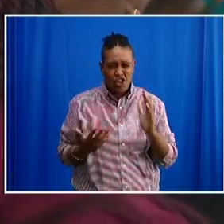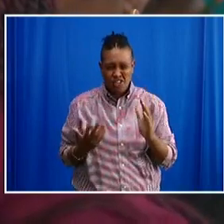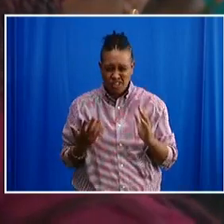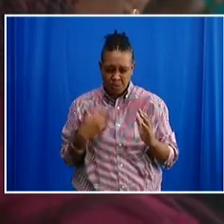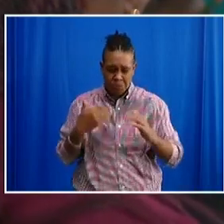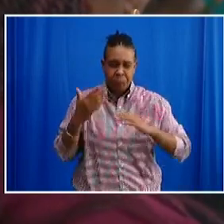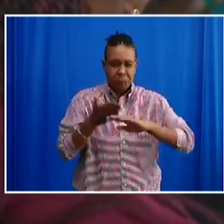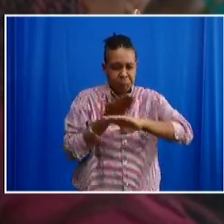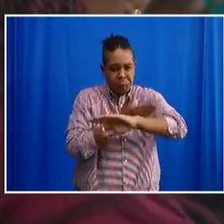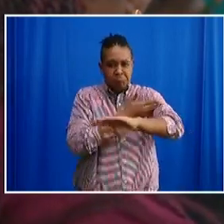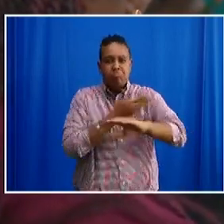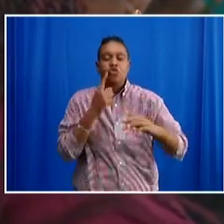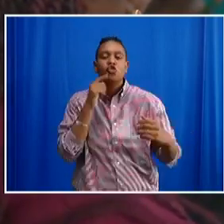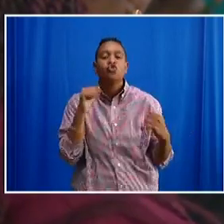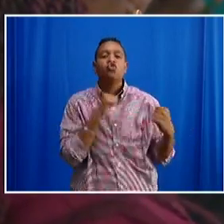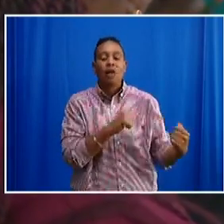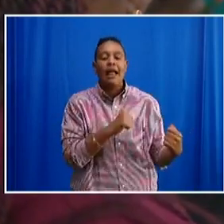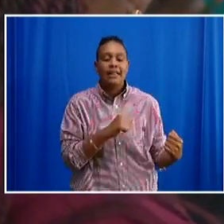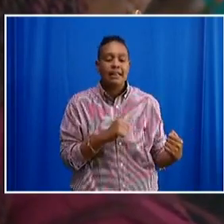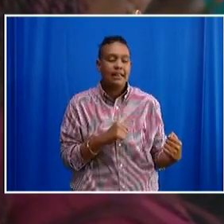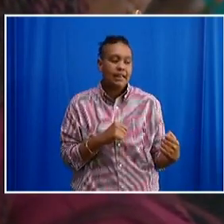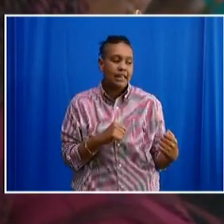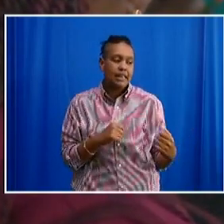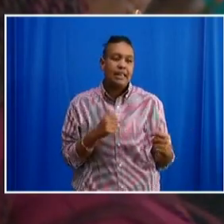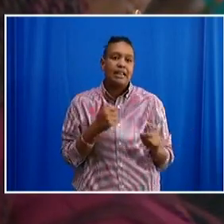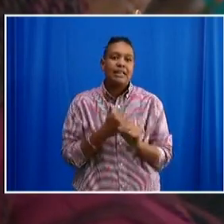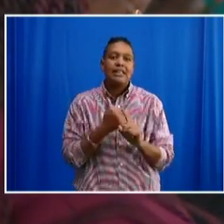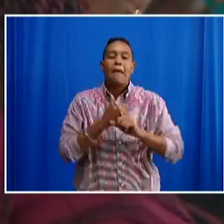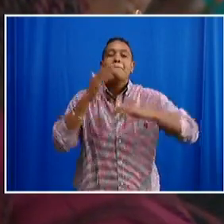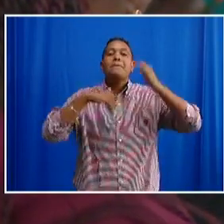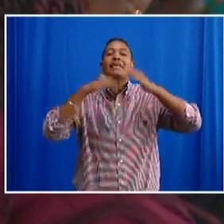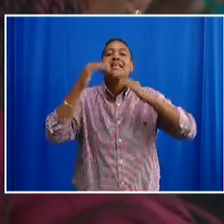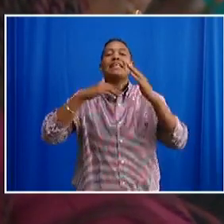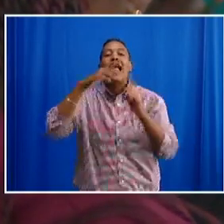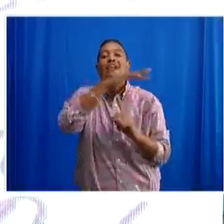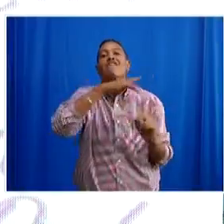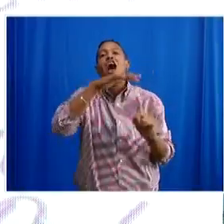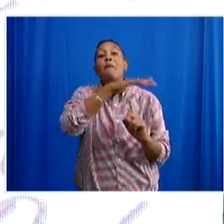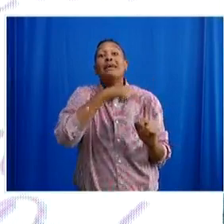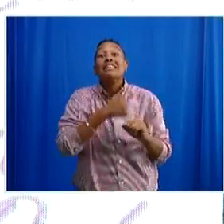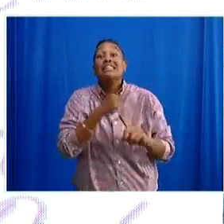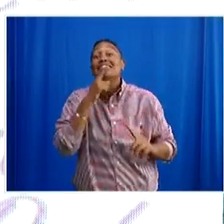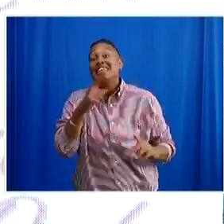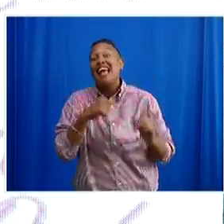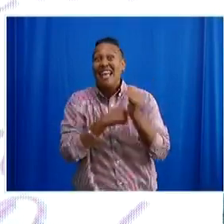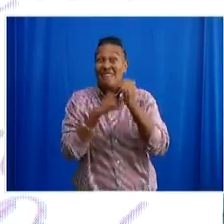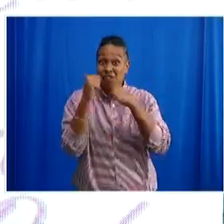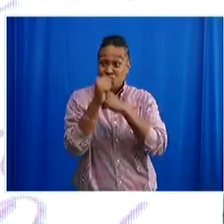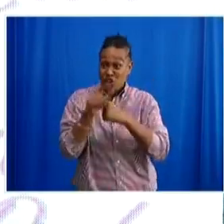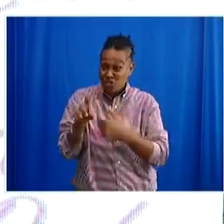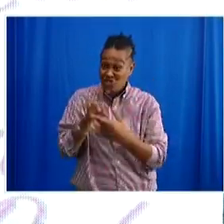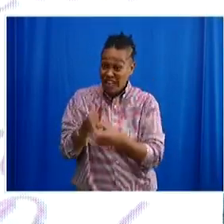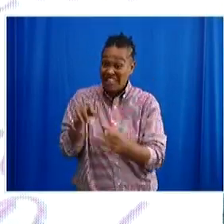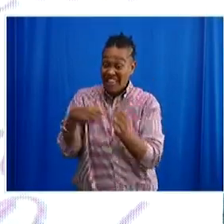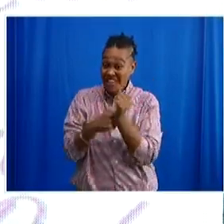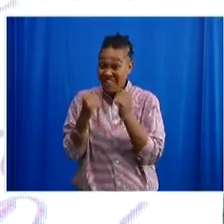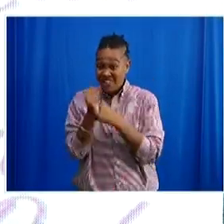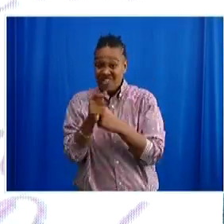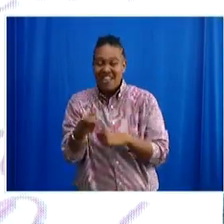strengthen in the built environment. And as far as infrastructure is concerned,